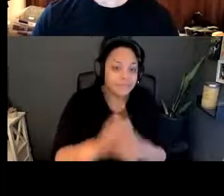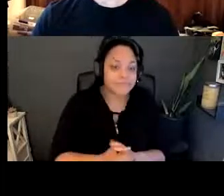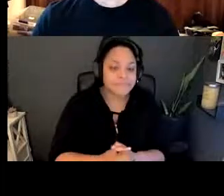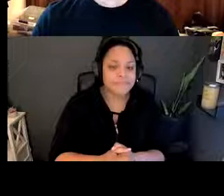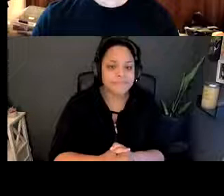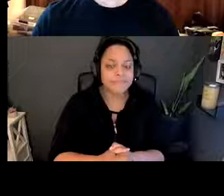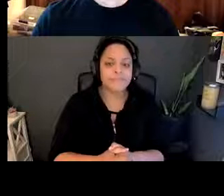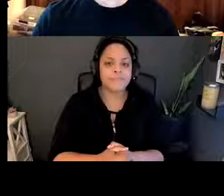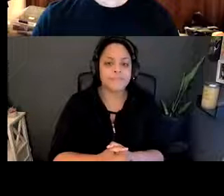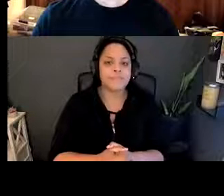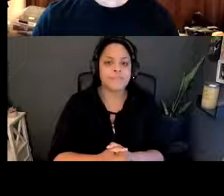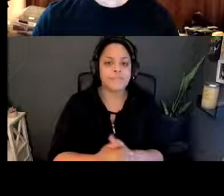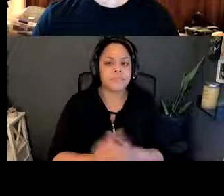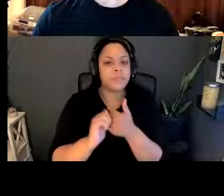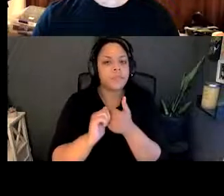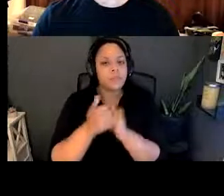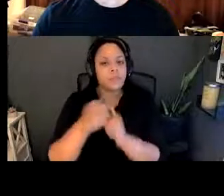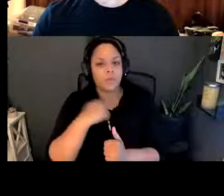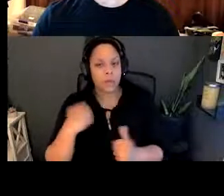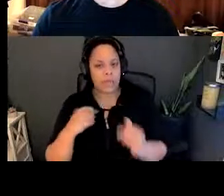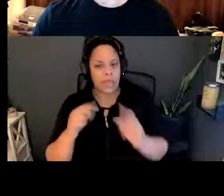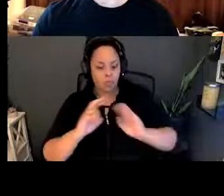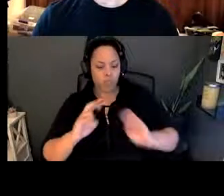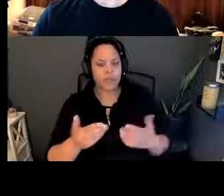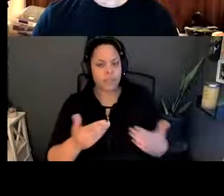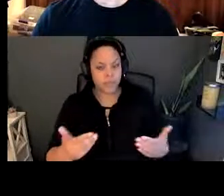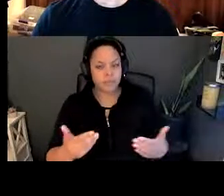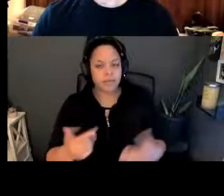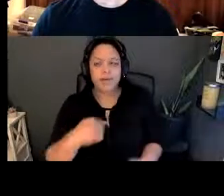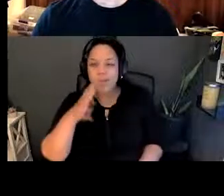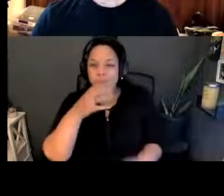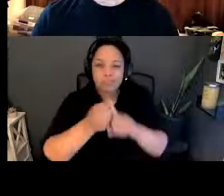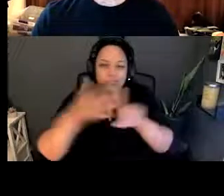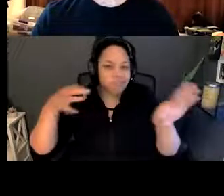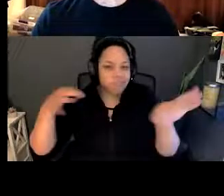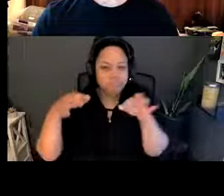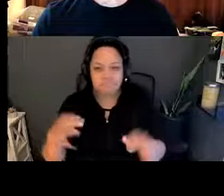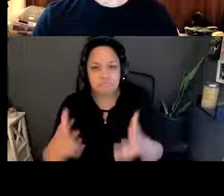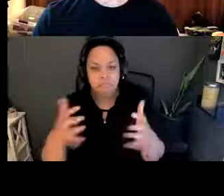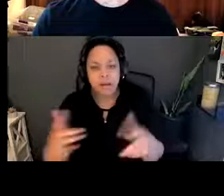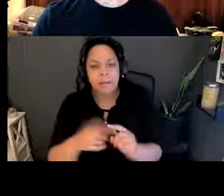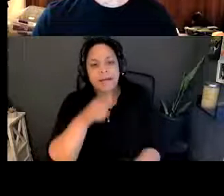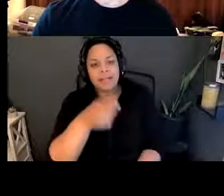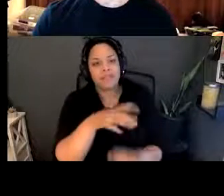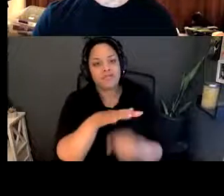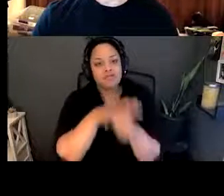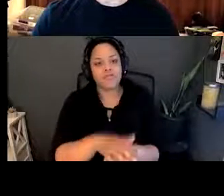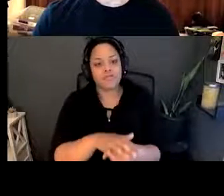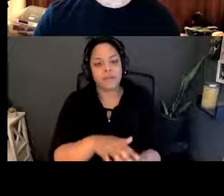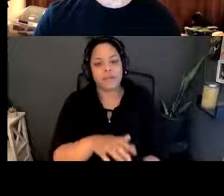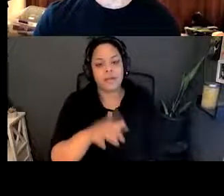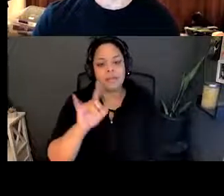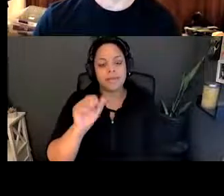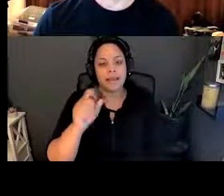looking at the way we appraise things. And I'm not going to go into this in a lot of detail. This is a stress diathesis model.